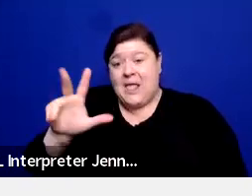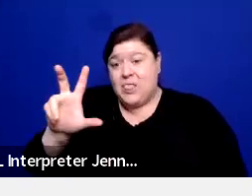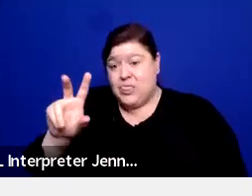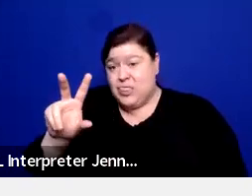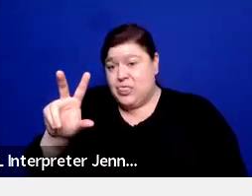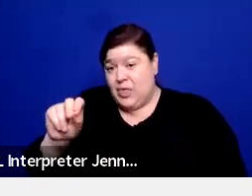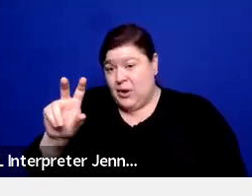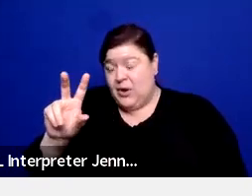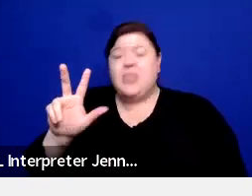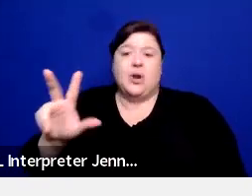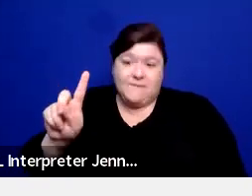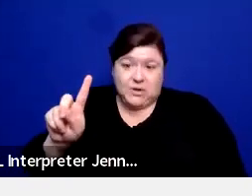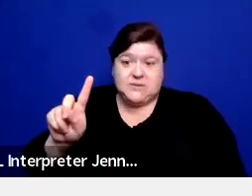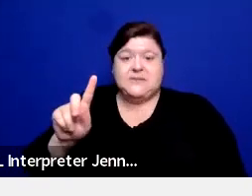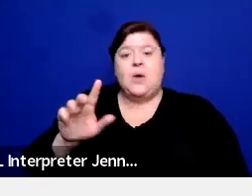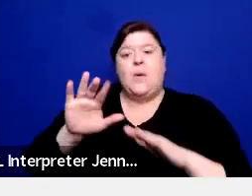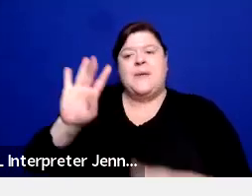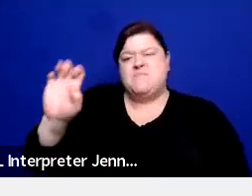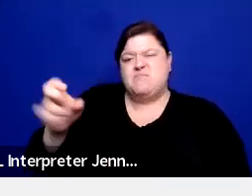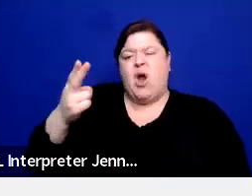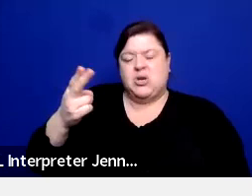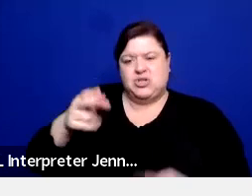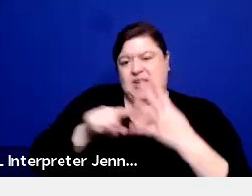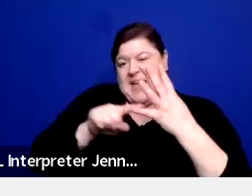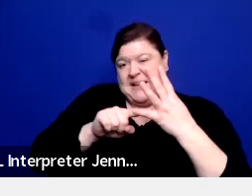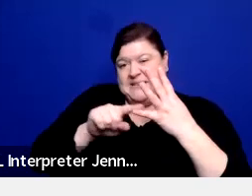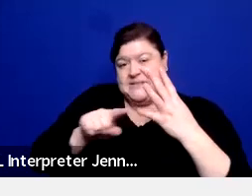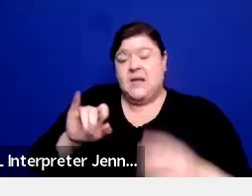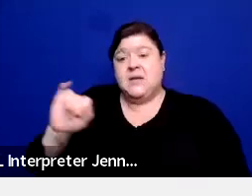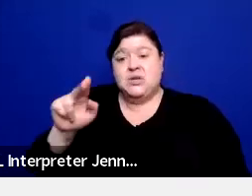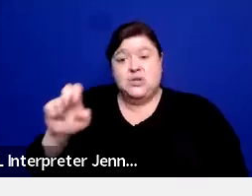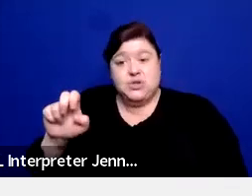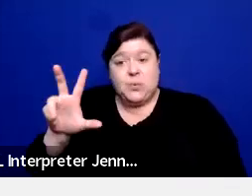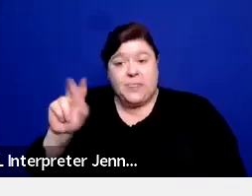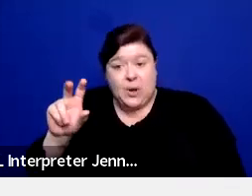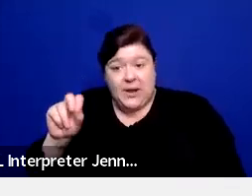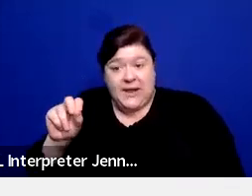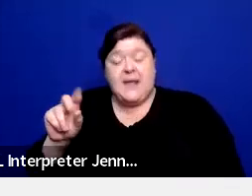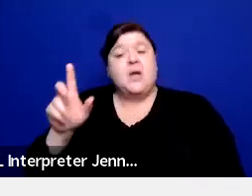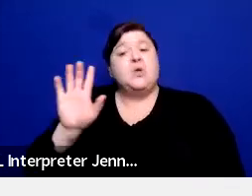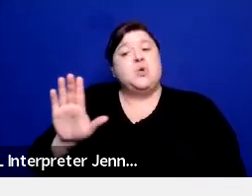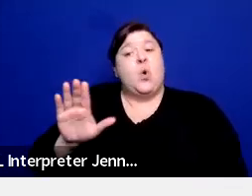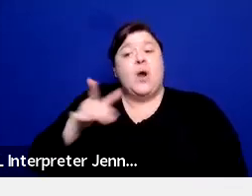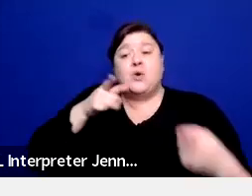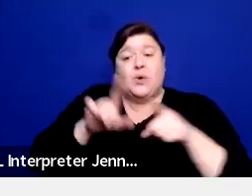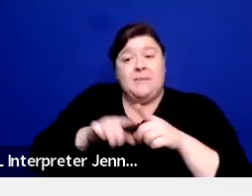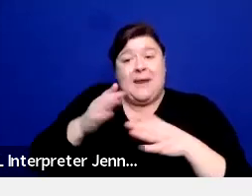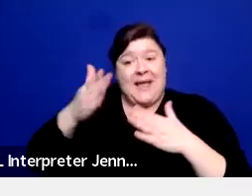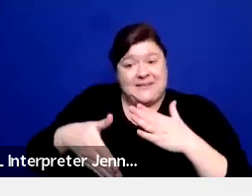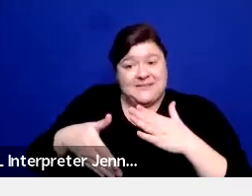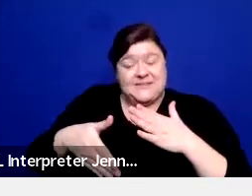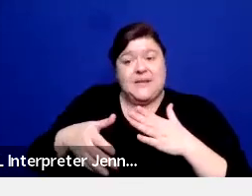the end of March. And then June 30, if that's when your grant agreement ends, you'll receive it by the